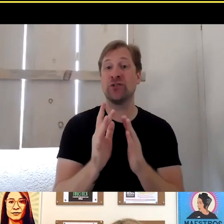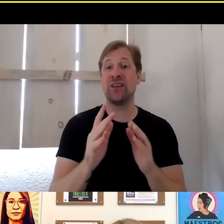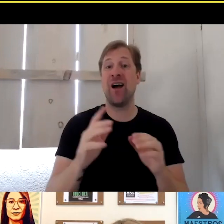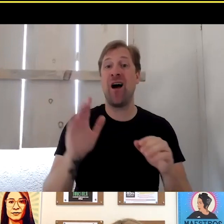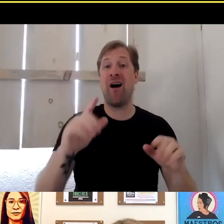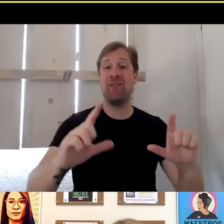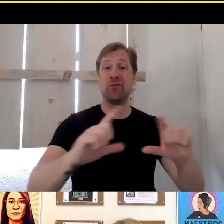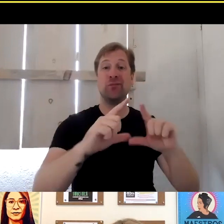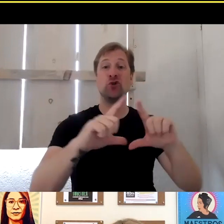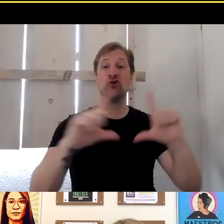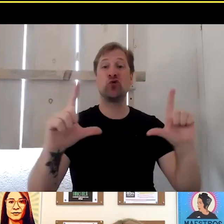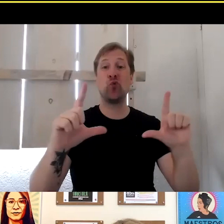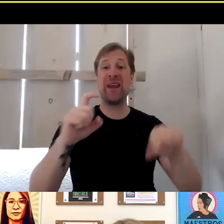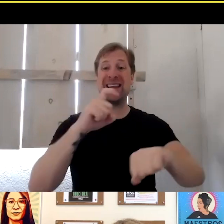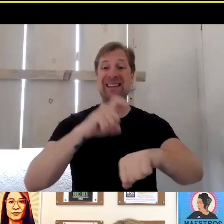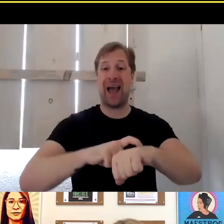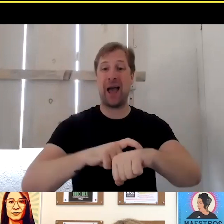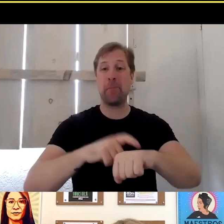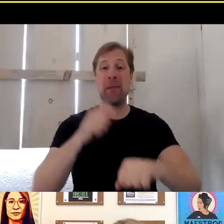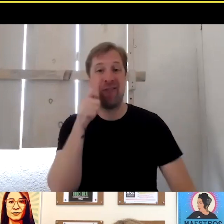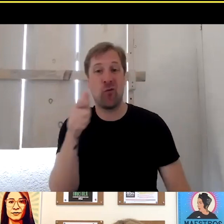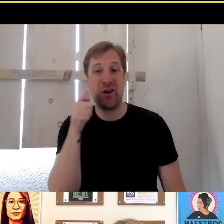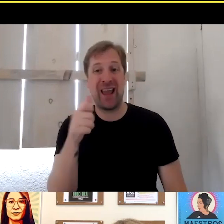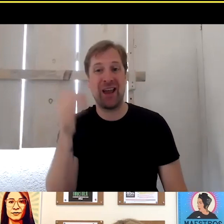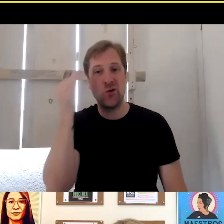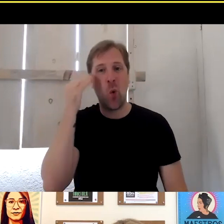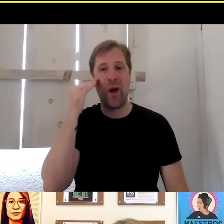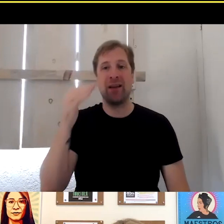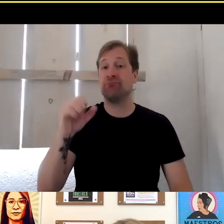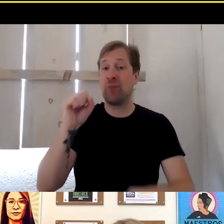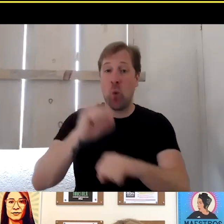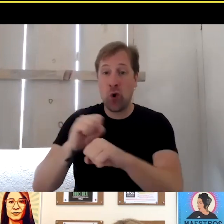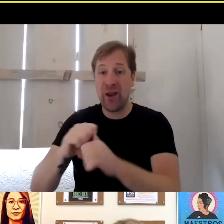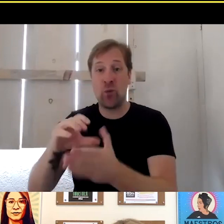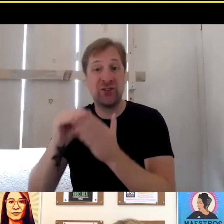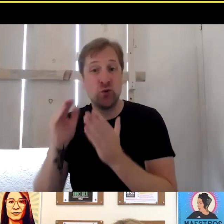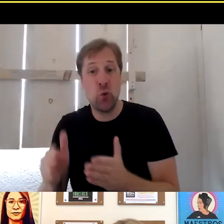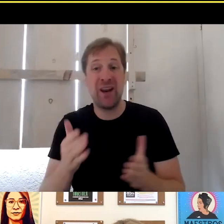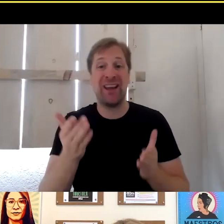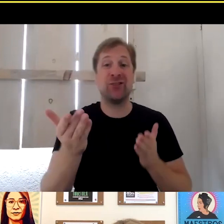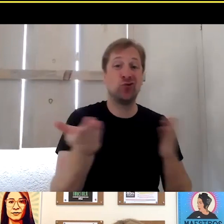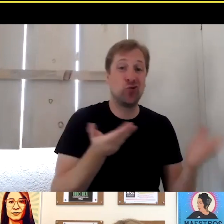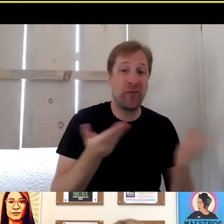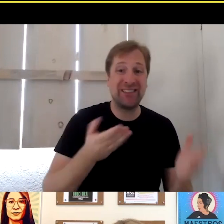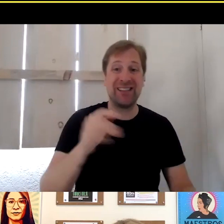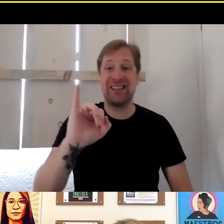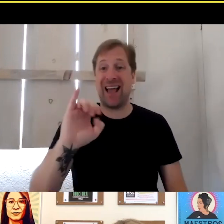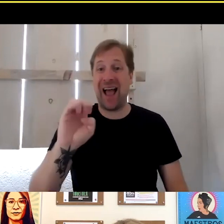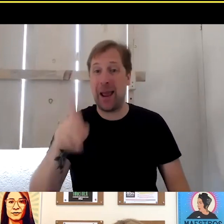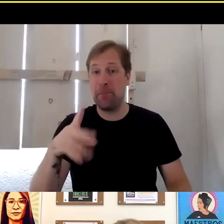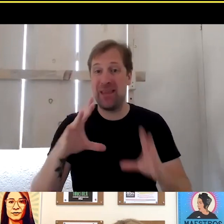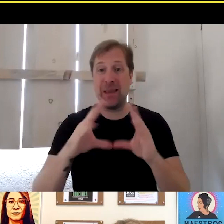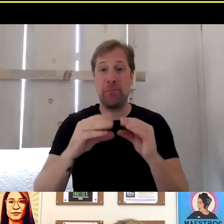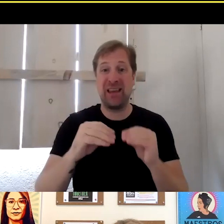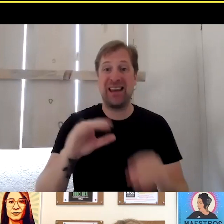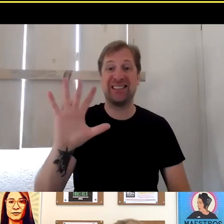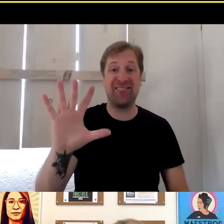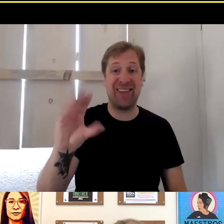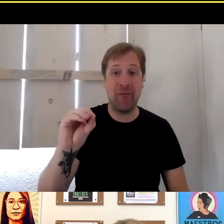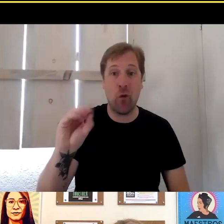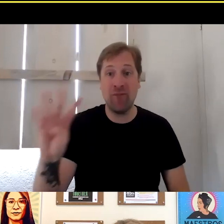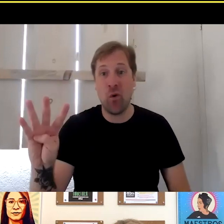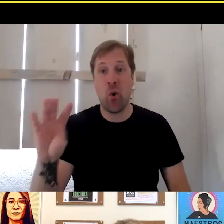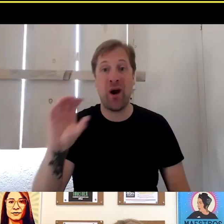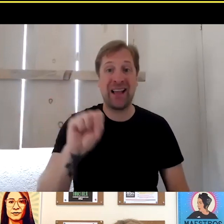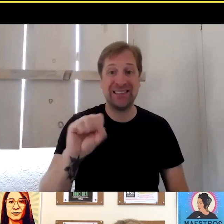day, knowing that the amount of working with student time, services, IEP meetings, 504s,